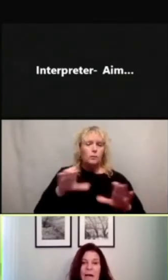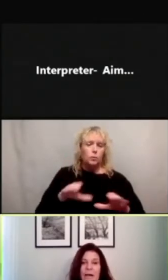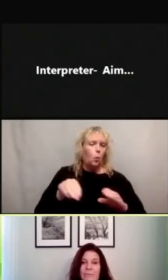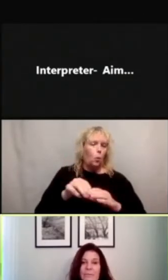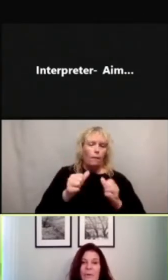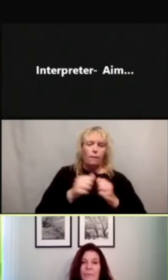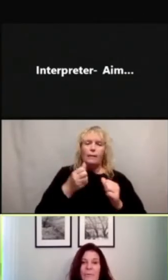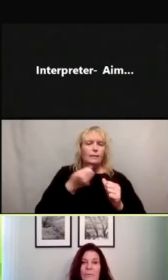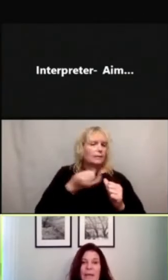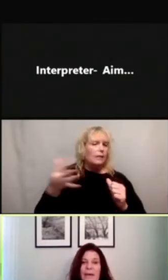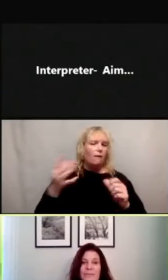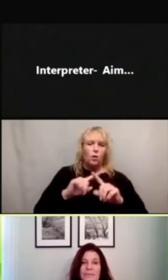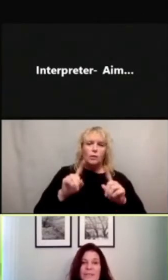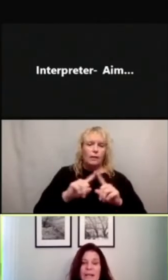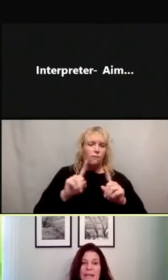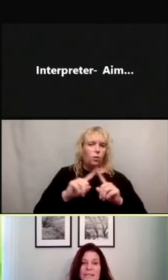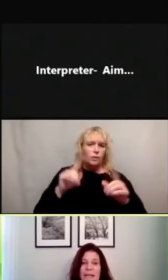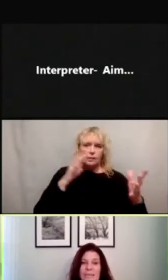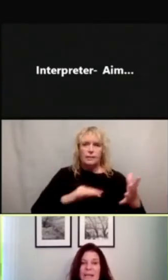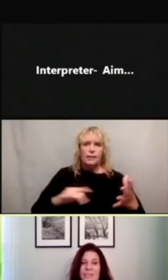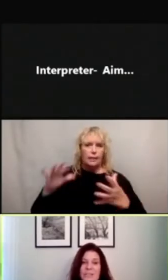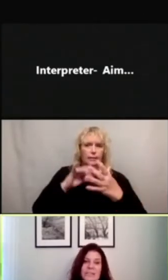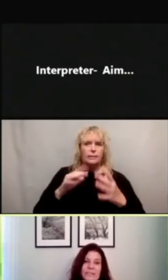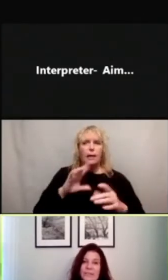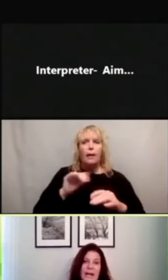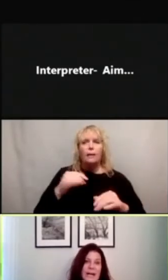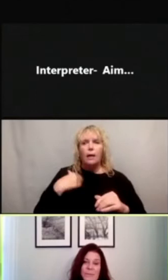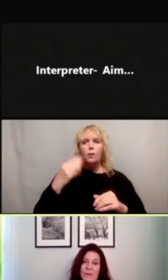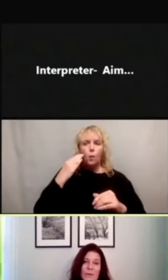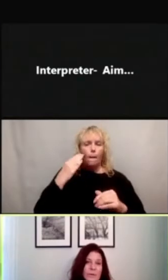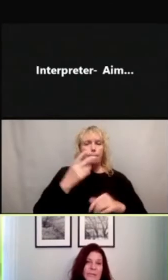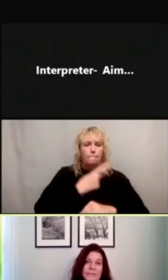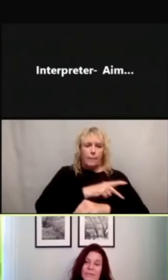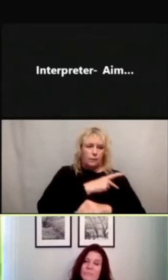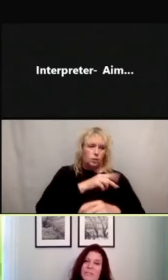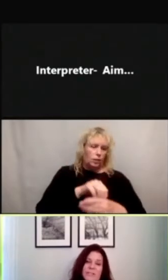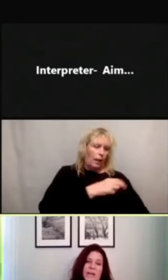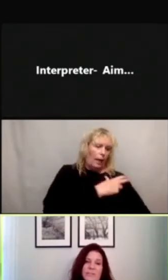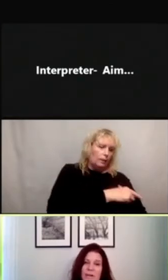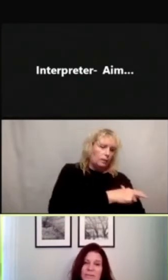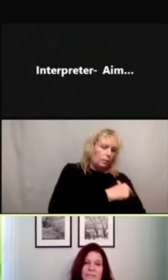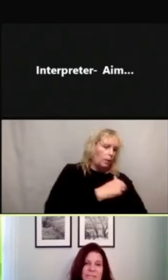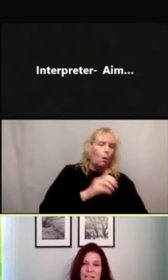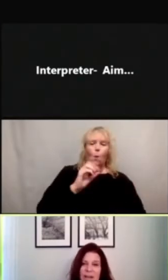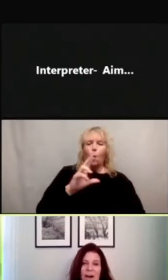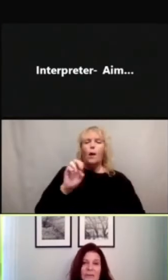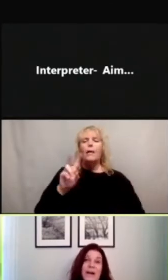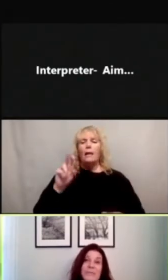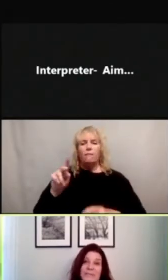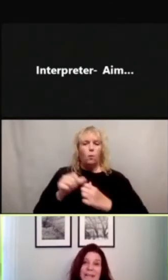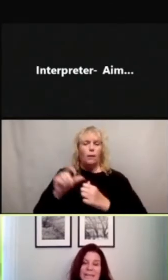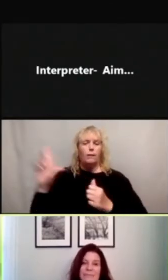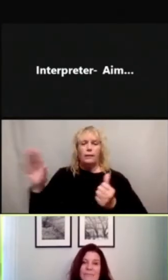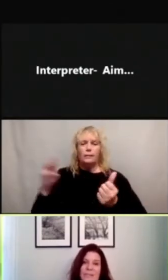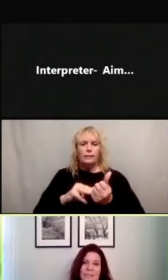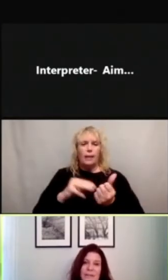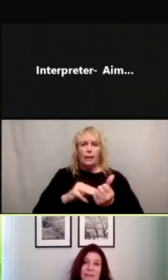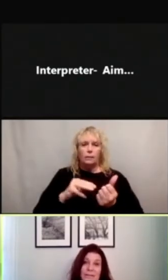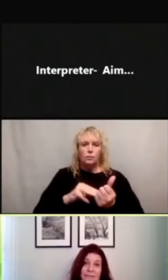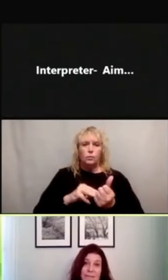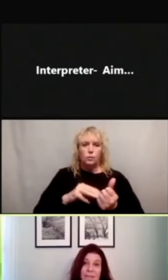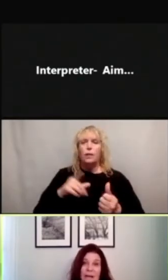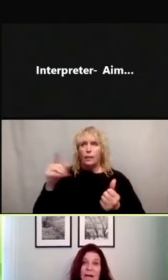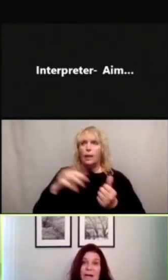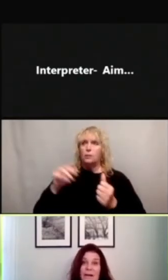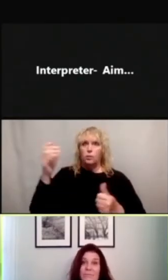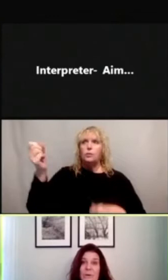but we have to realize that patients either in the hospital or even from just a doctor's office visit are not retaining the information that